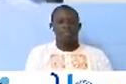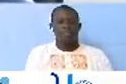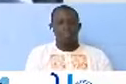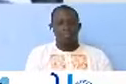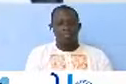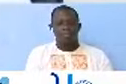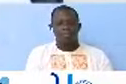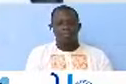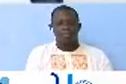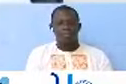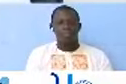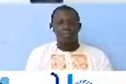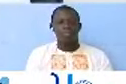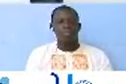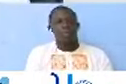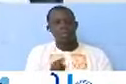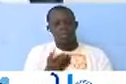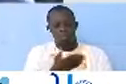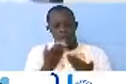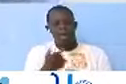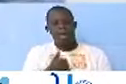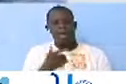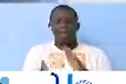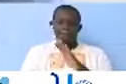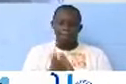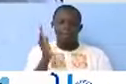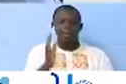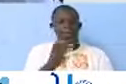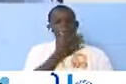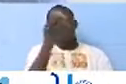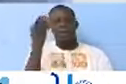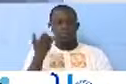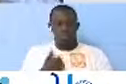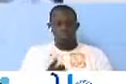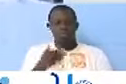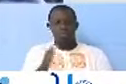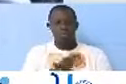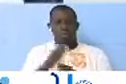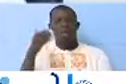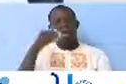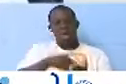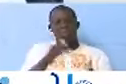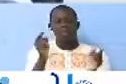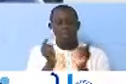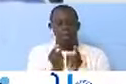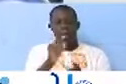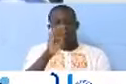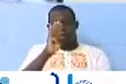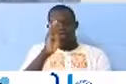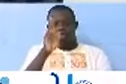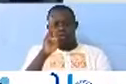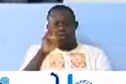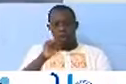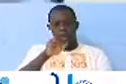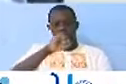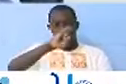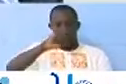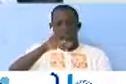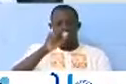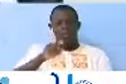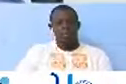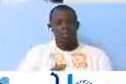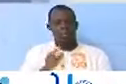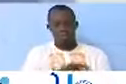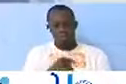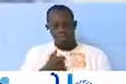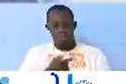suffer. That is why I passed many people before I got onto Bunja. When he said that to me, I was in